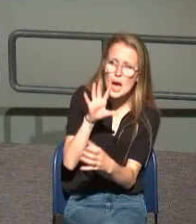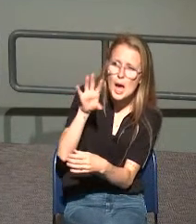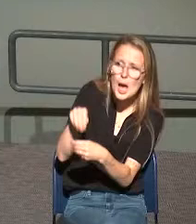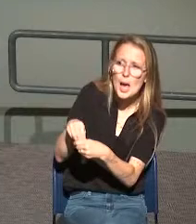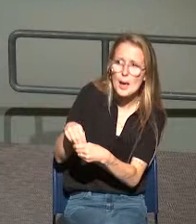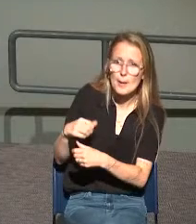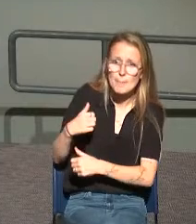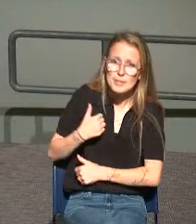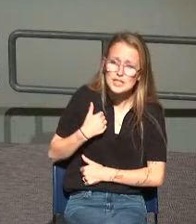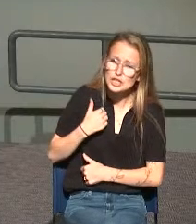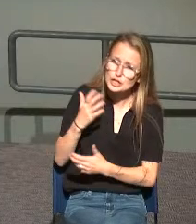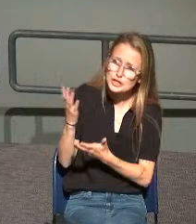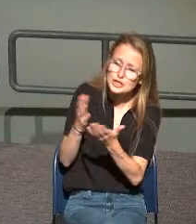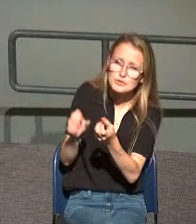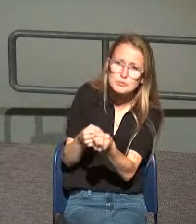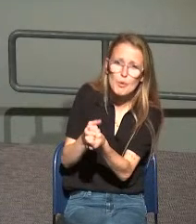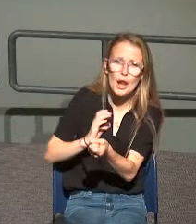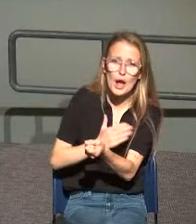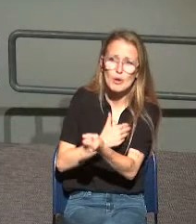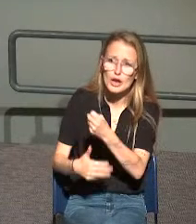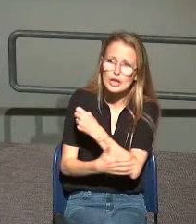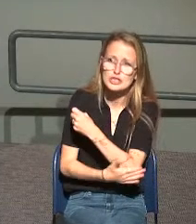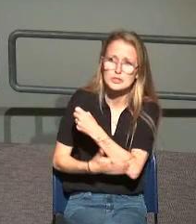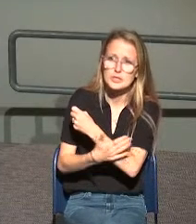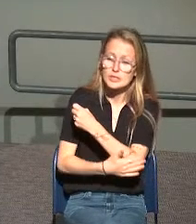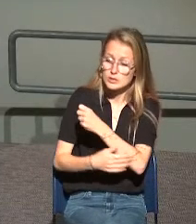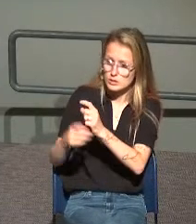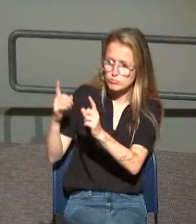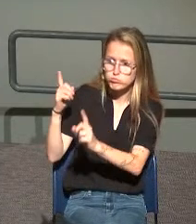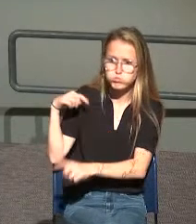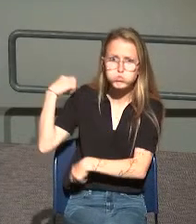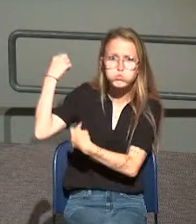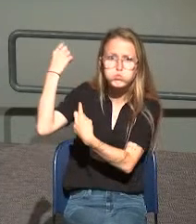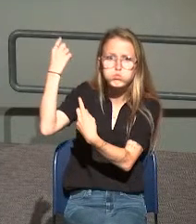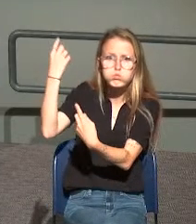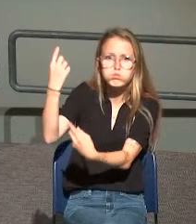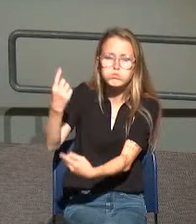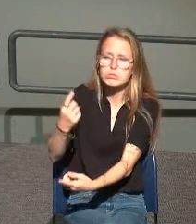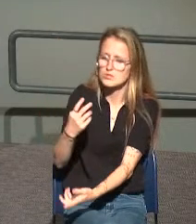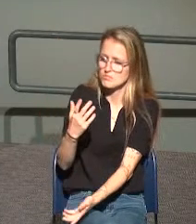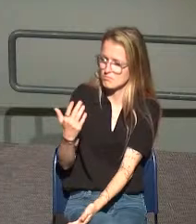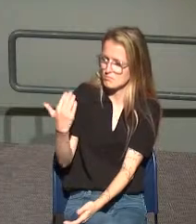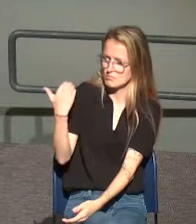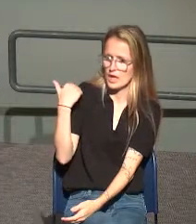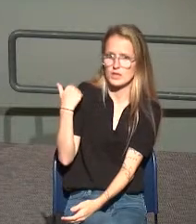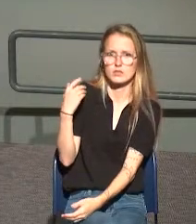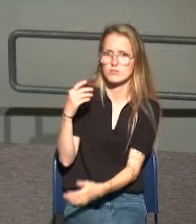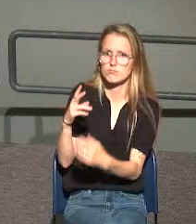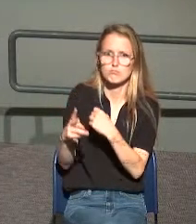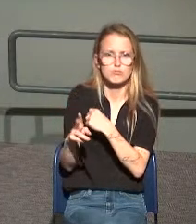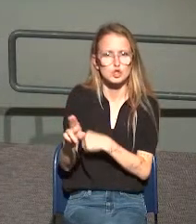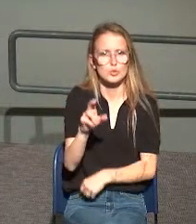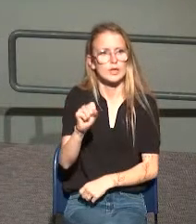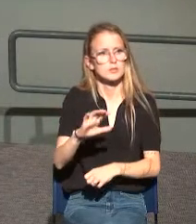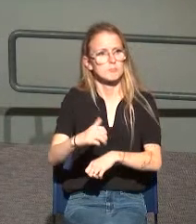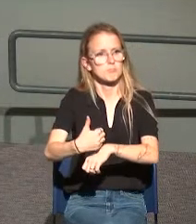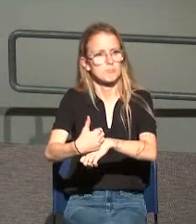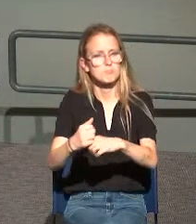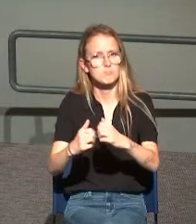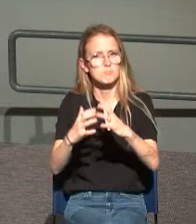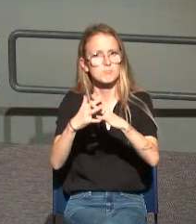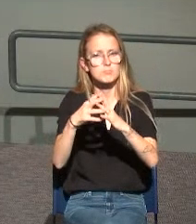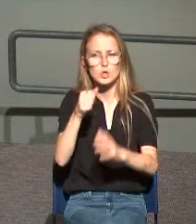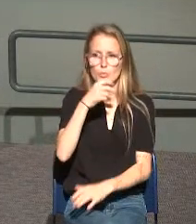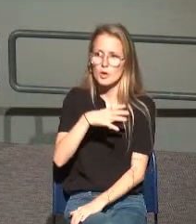through military service dating back to the beginning of the United States, and women pilots have wanted